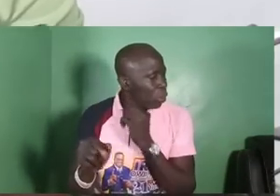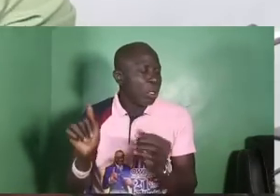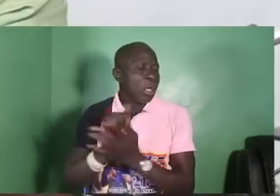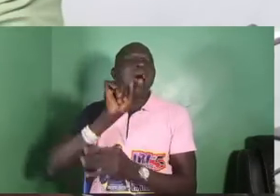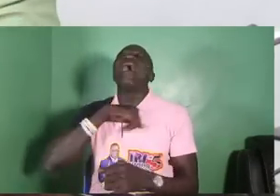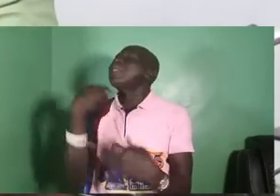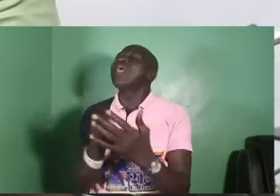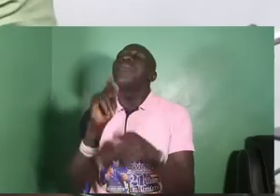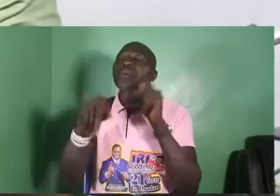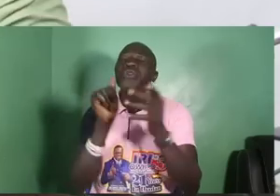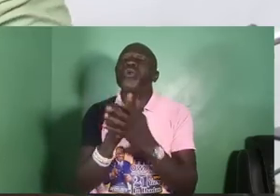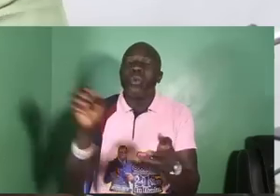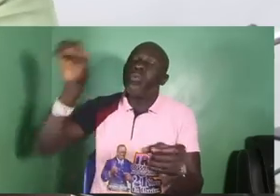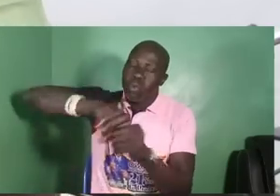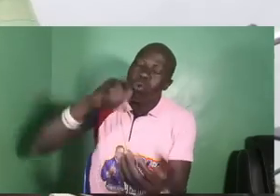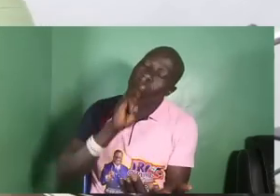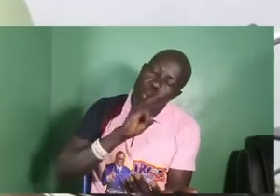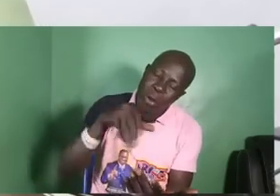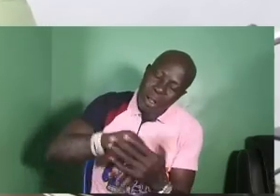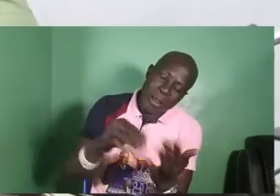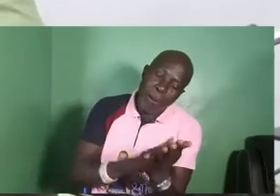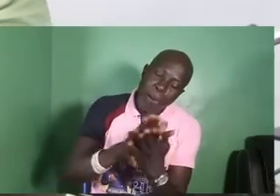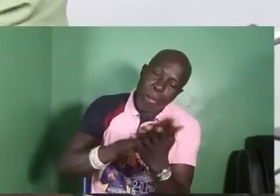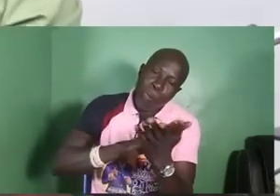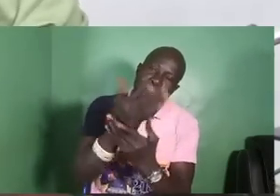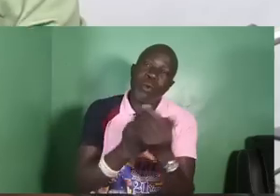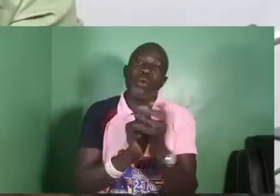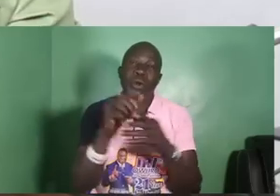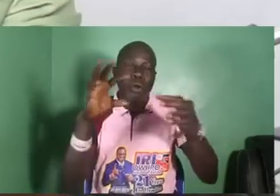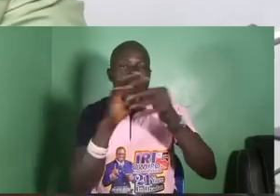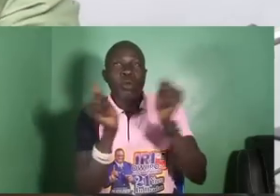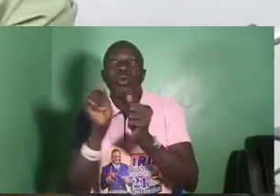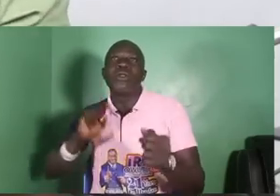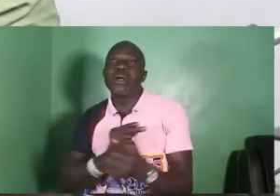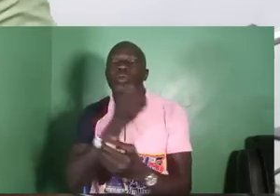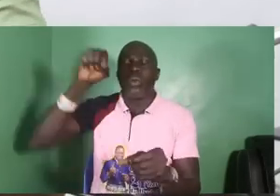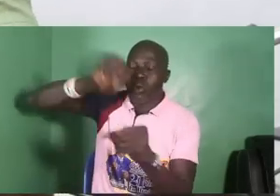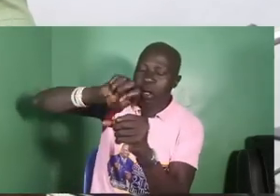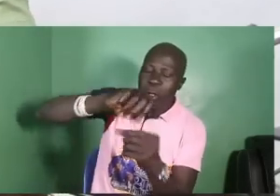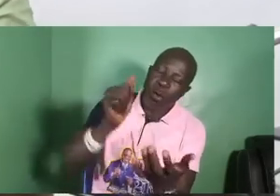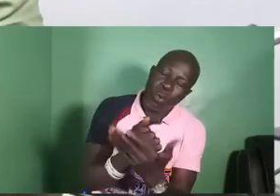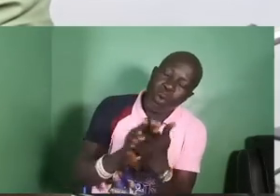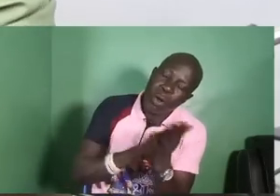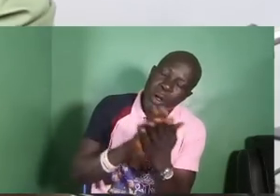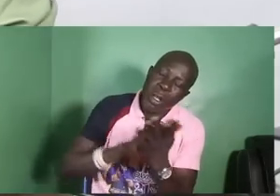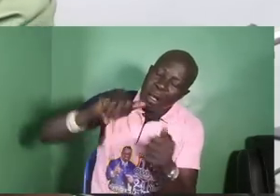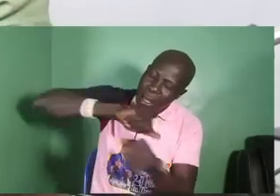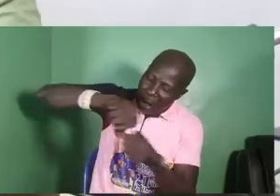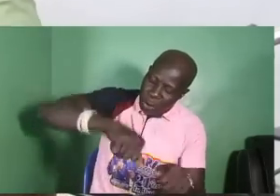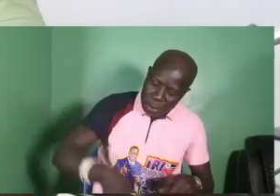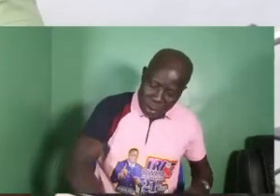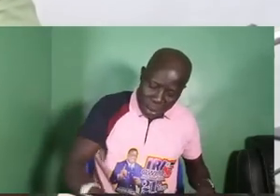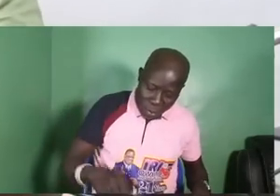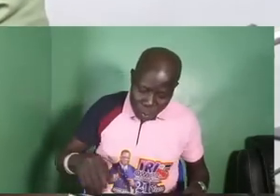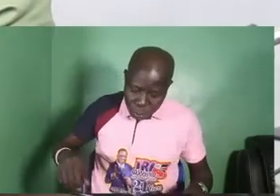think I will help you? So come forward. I have people to put water in their hands and wash it. You take water and wash your hands. I know it's in the vessel. I know the